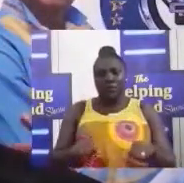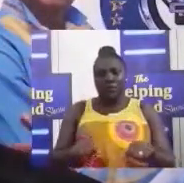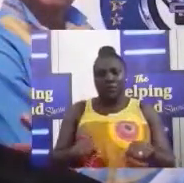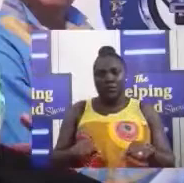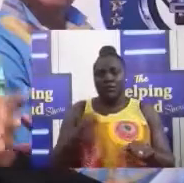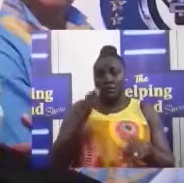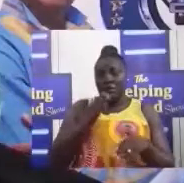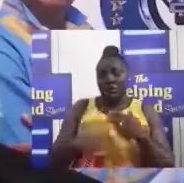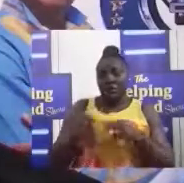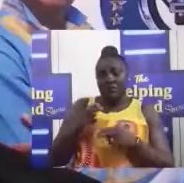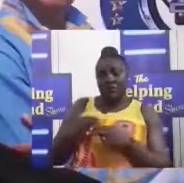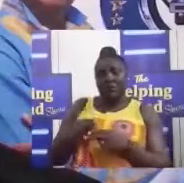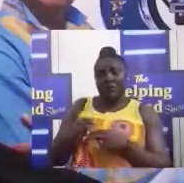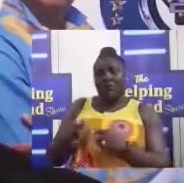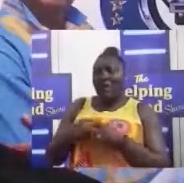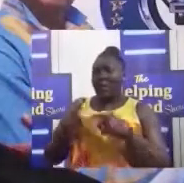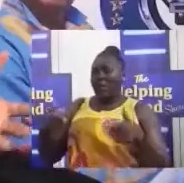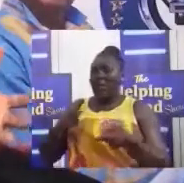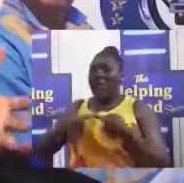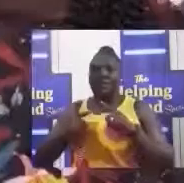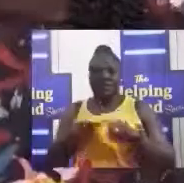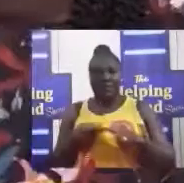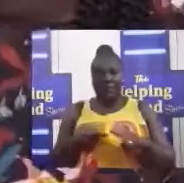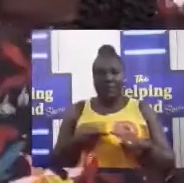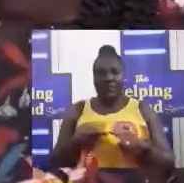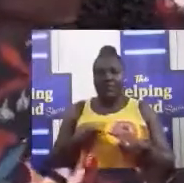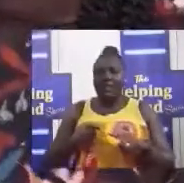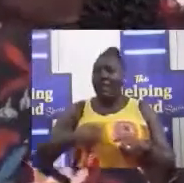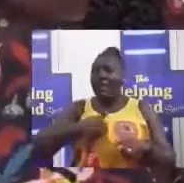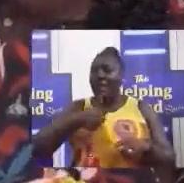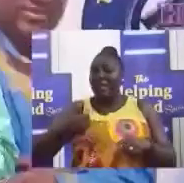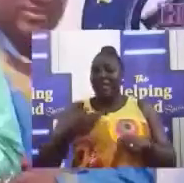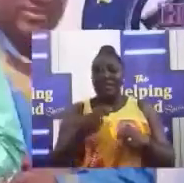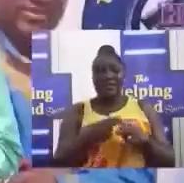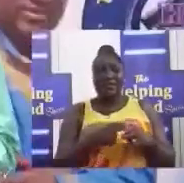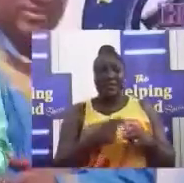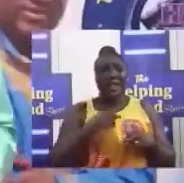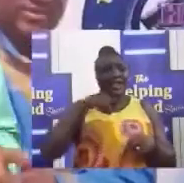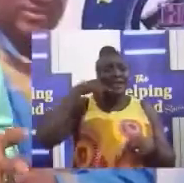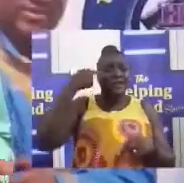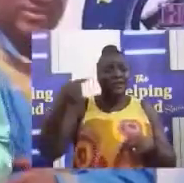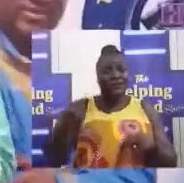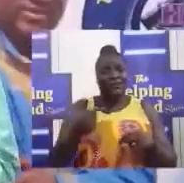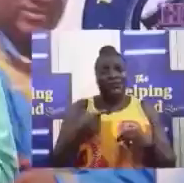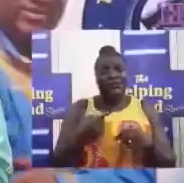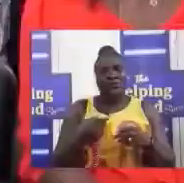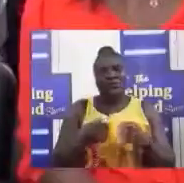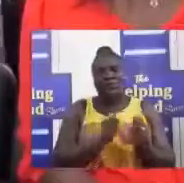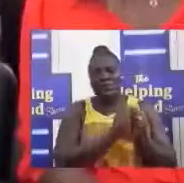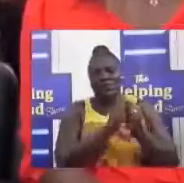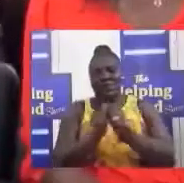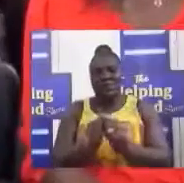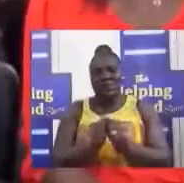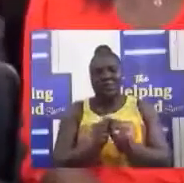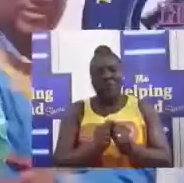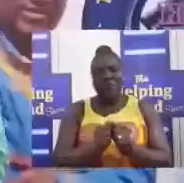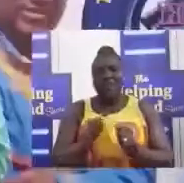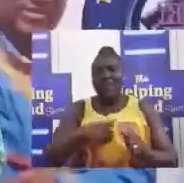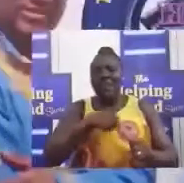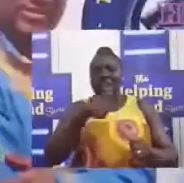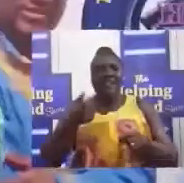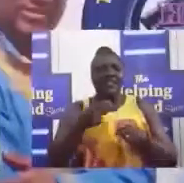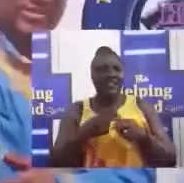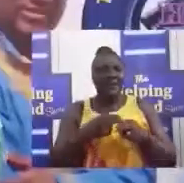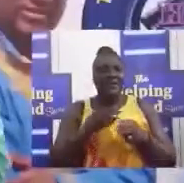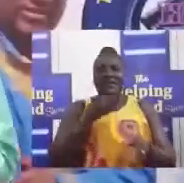ability. Some people call her the greatest friend. Others call her the sweet companion. And others still